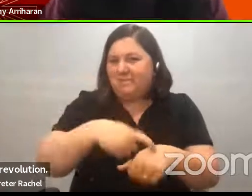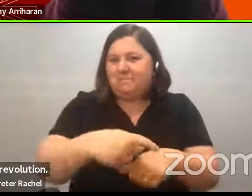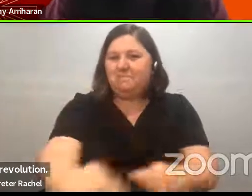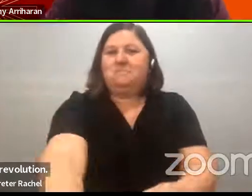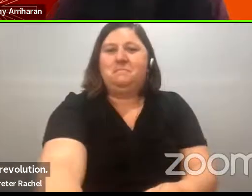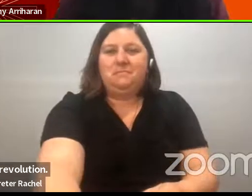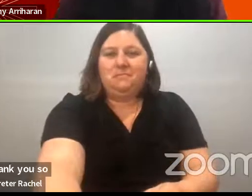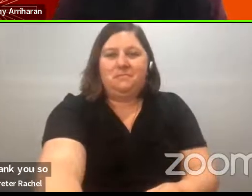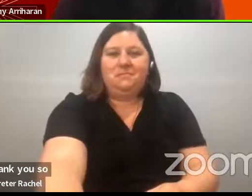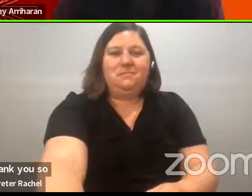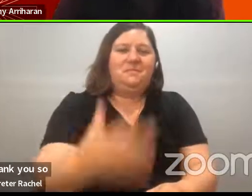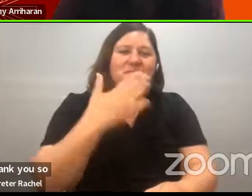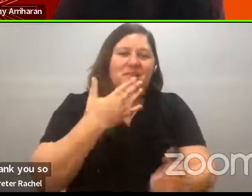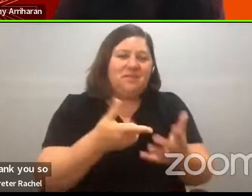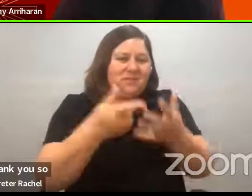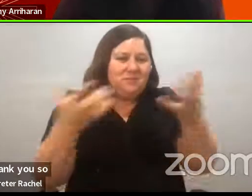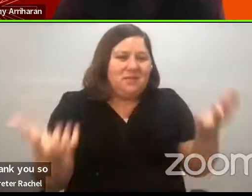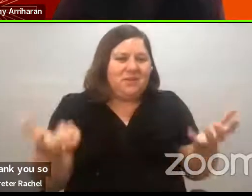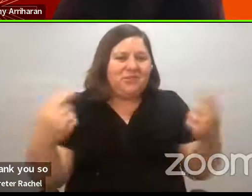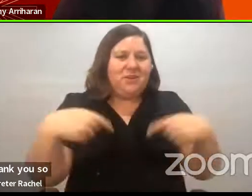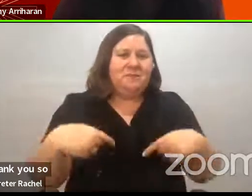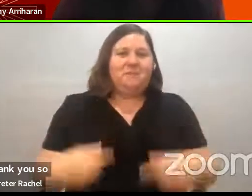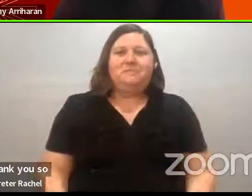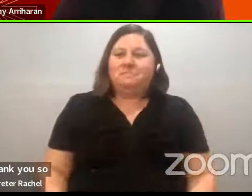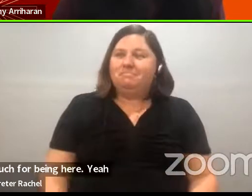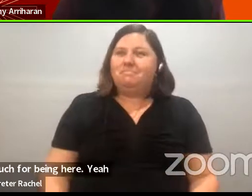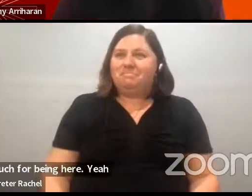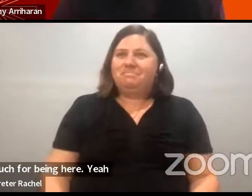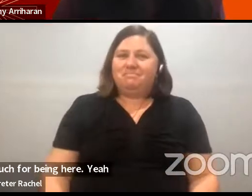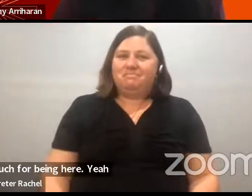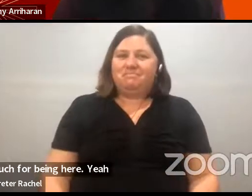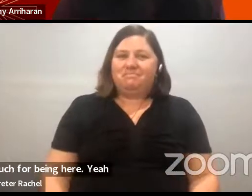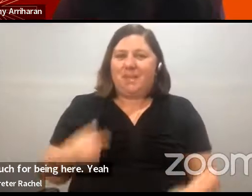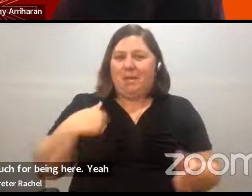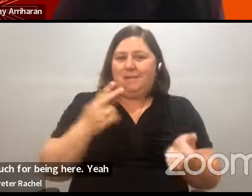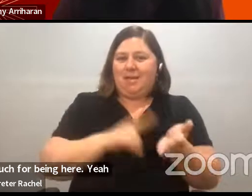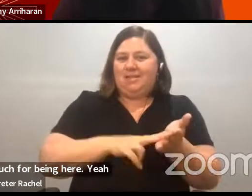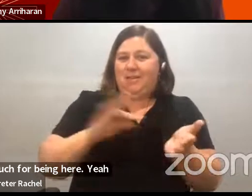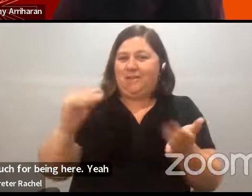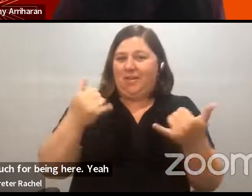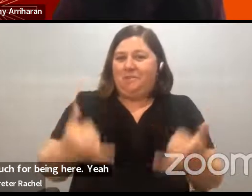Thank you so much for being here. Yeah. All right. I'm going to sign up.